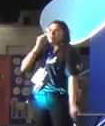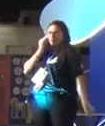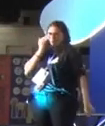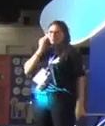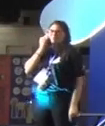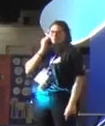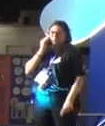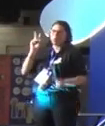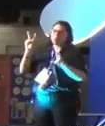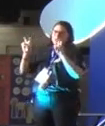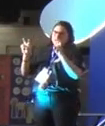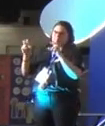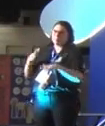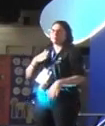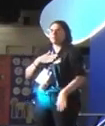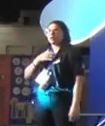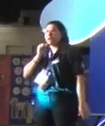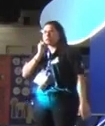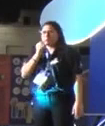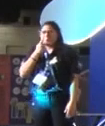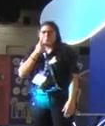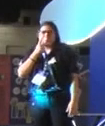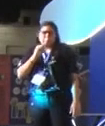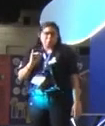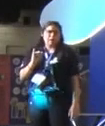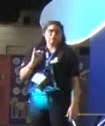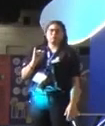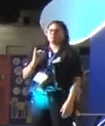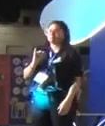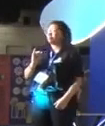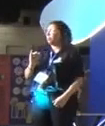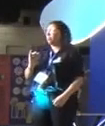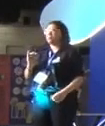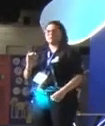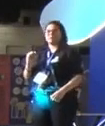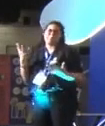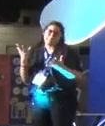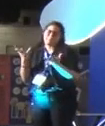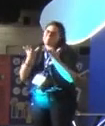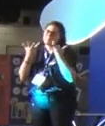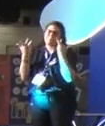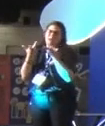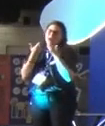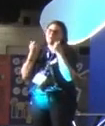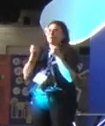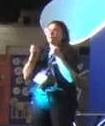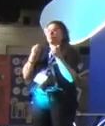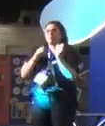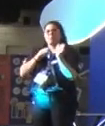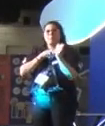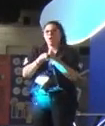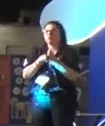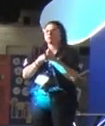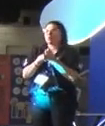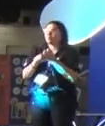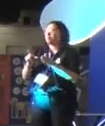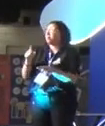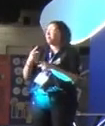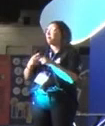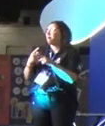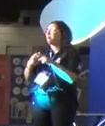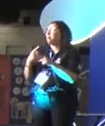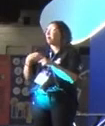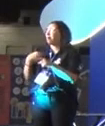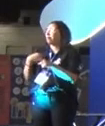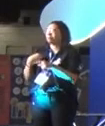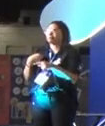of course, turned out to be brilliant at this. He once asked me why I had written the term orbit when